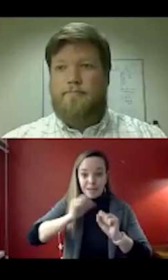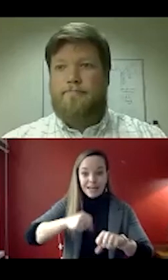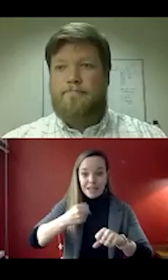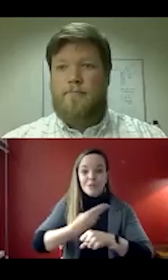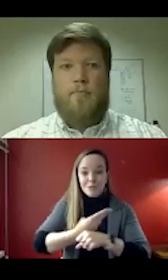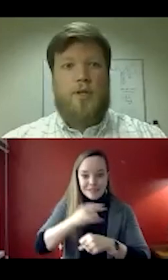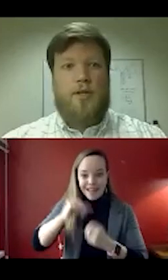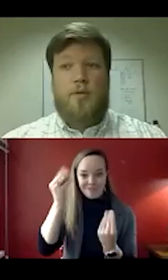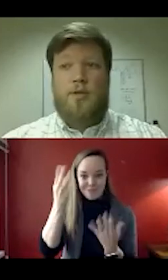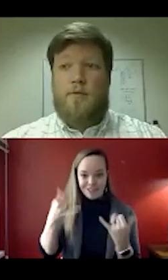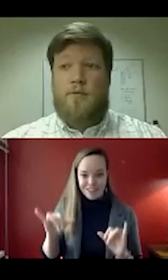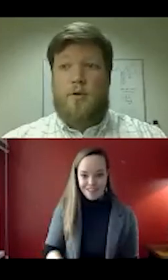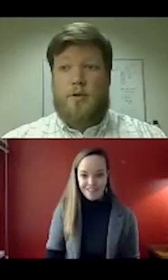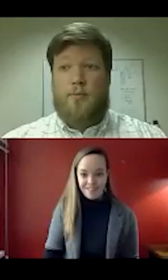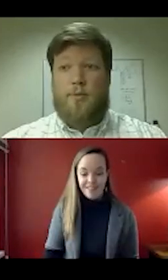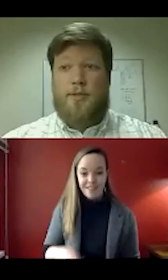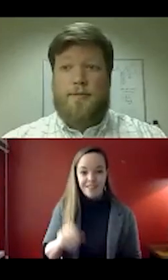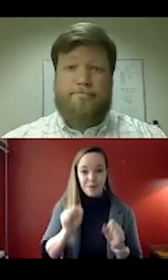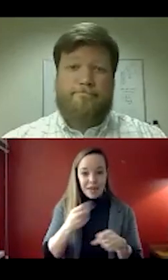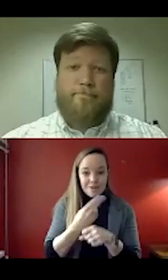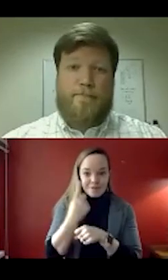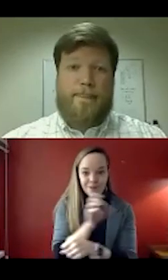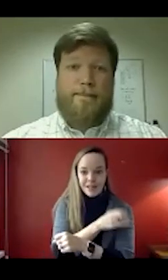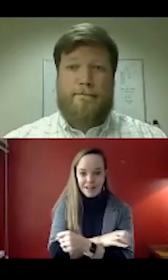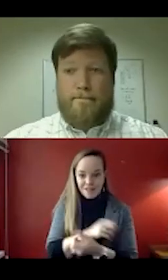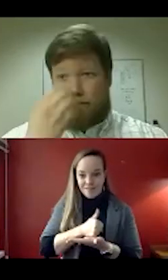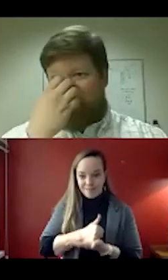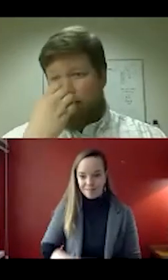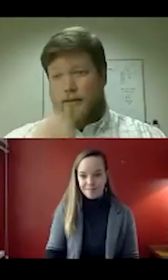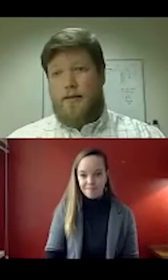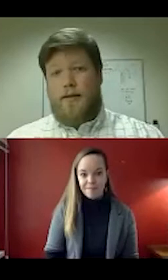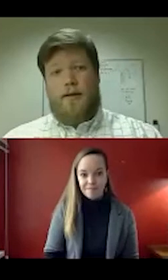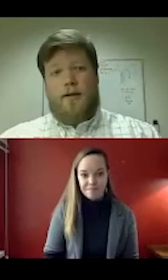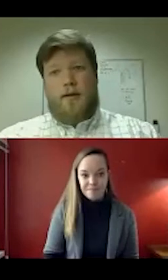information. We can use it for clinical purposes.